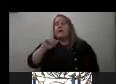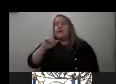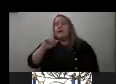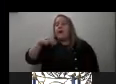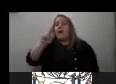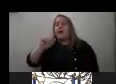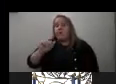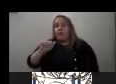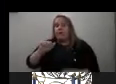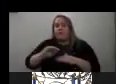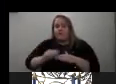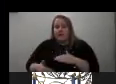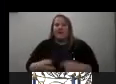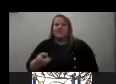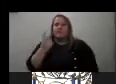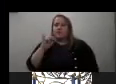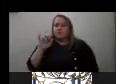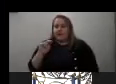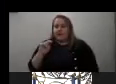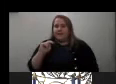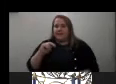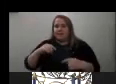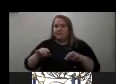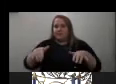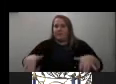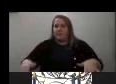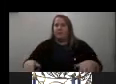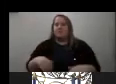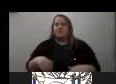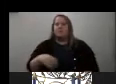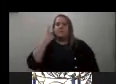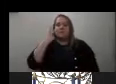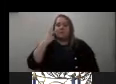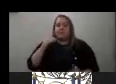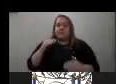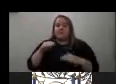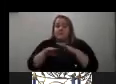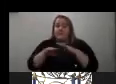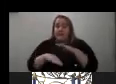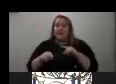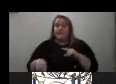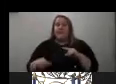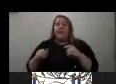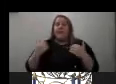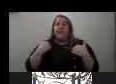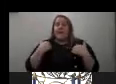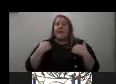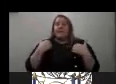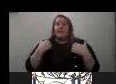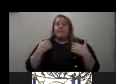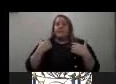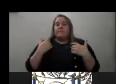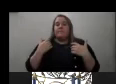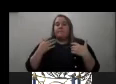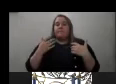2-inch ruffle near the edge of it. And the bottom ruffle, the bottom skirt is composed of, it's made up of